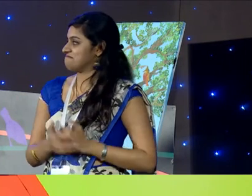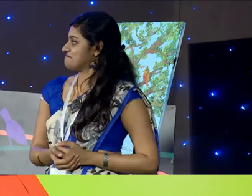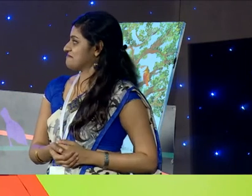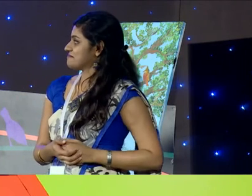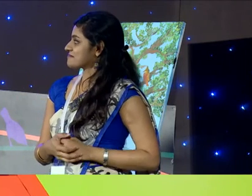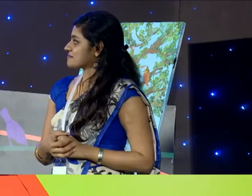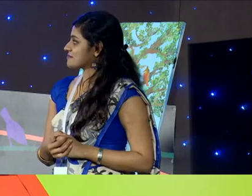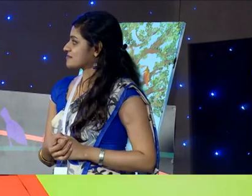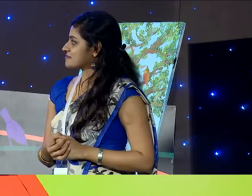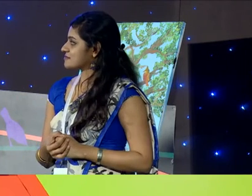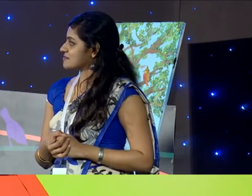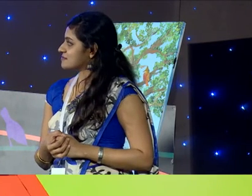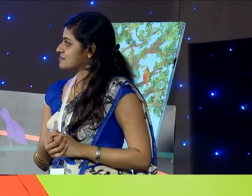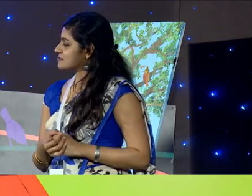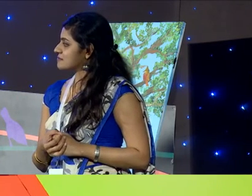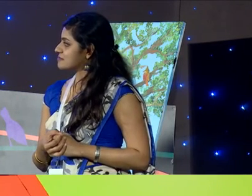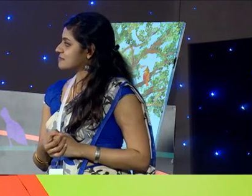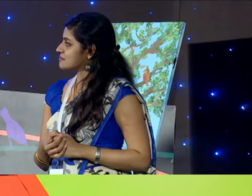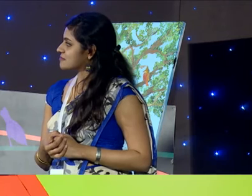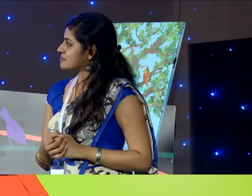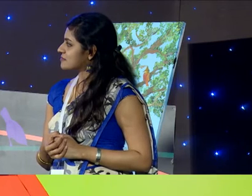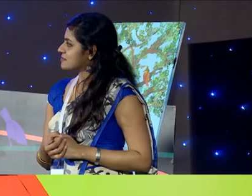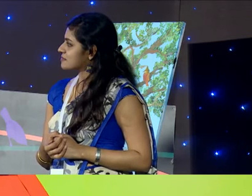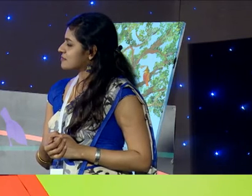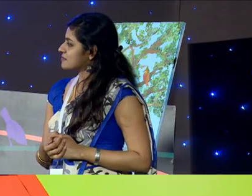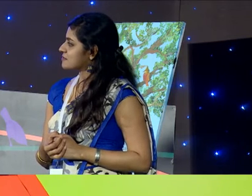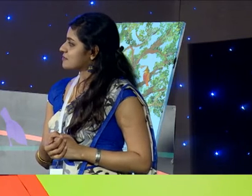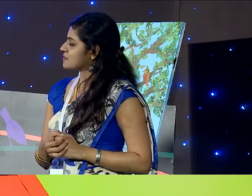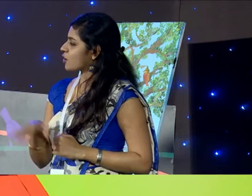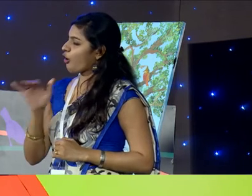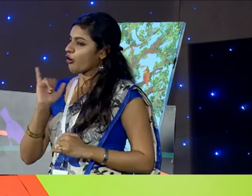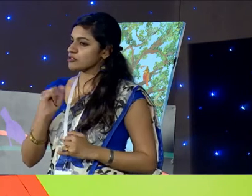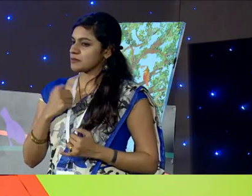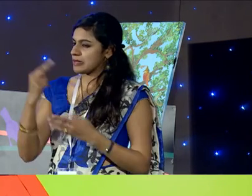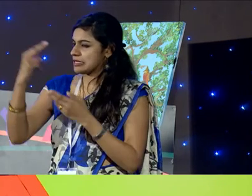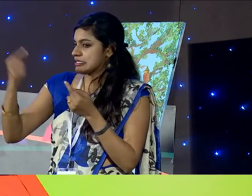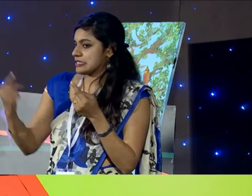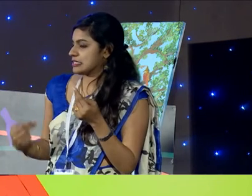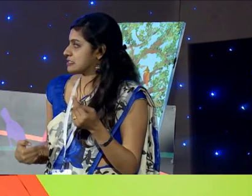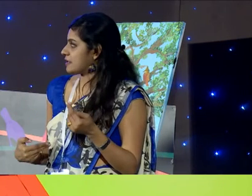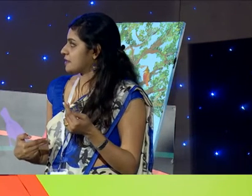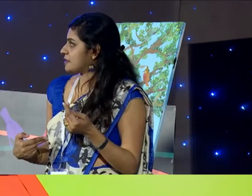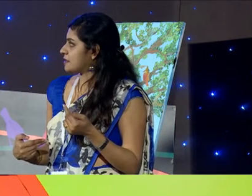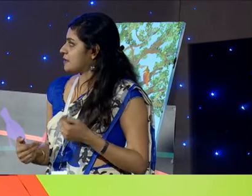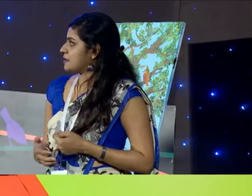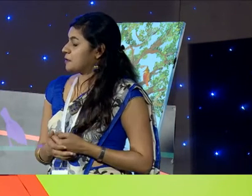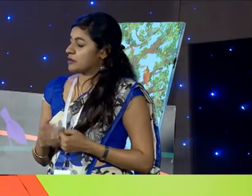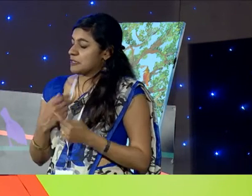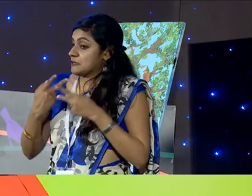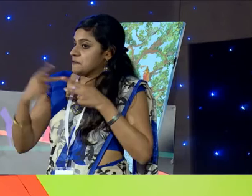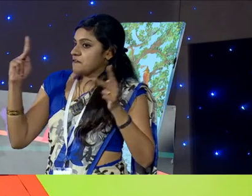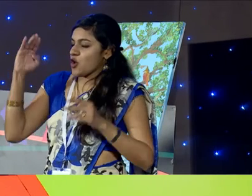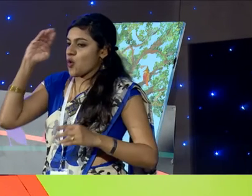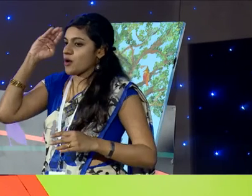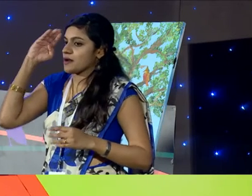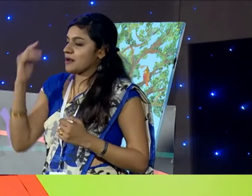along the way, we've also designed a hotel which will get operational next year in 2016. It's the first hotel of its kind in the world. It